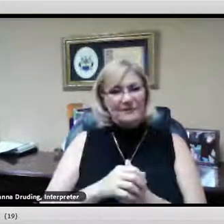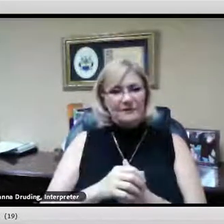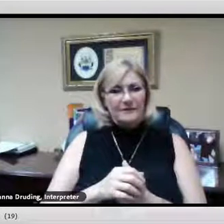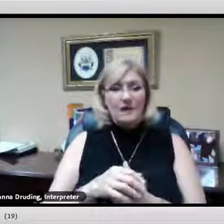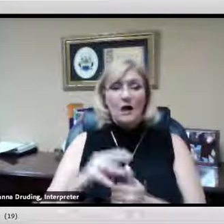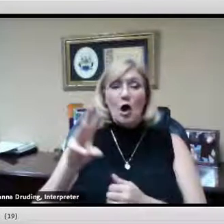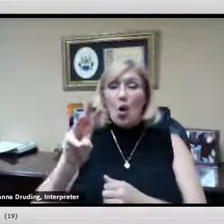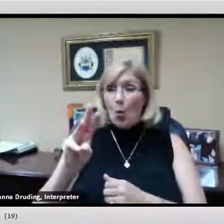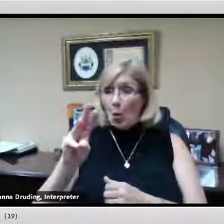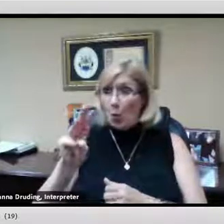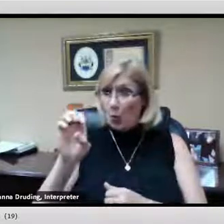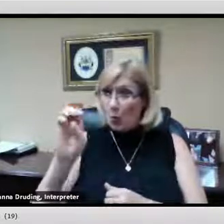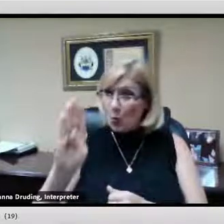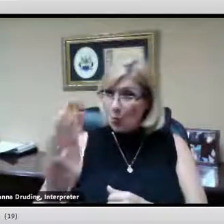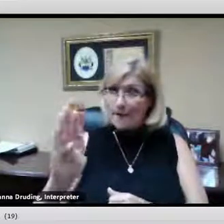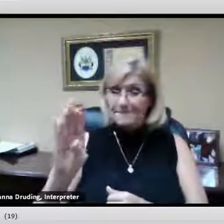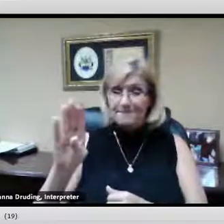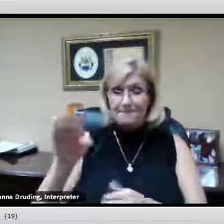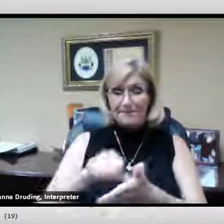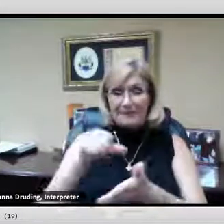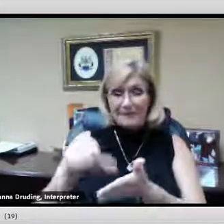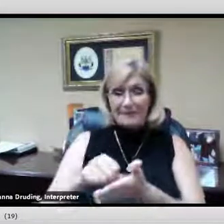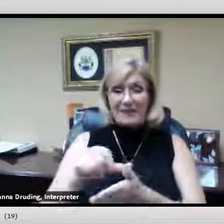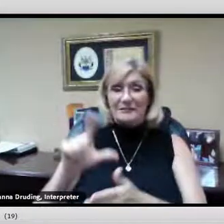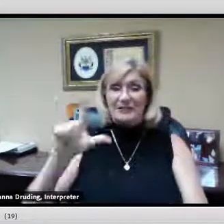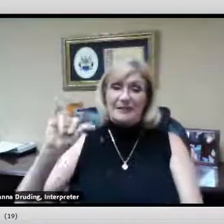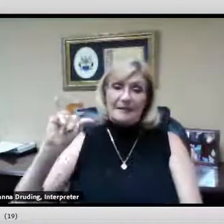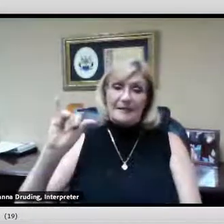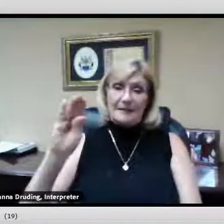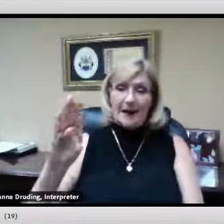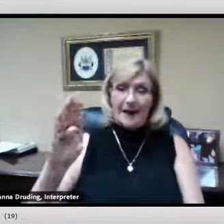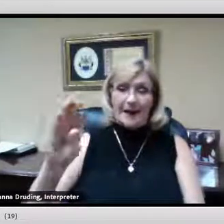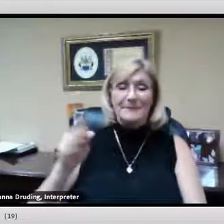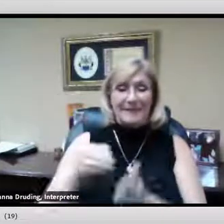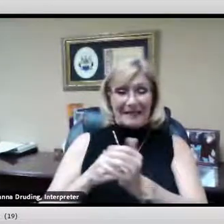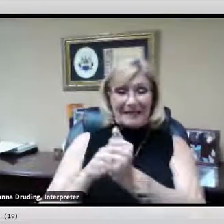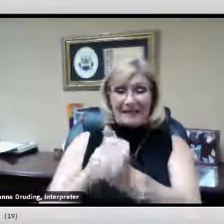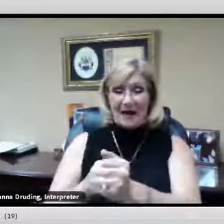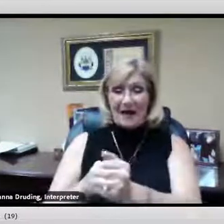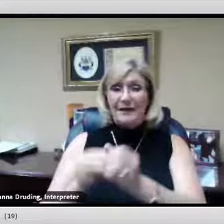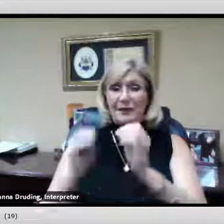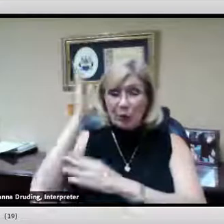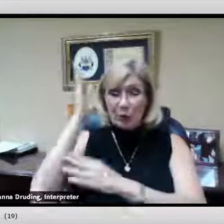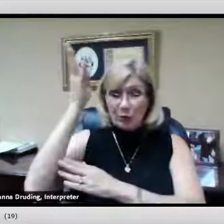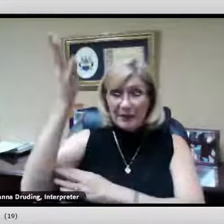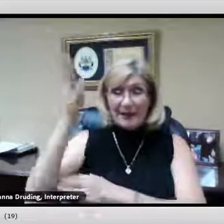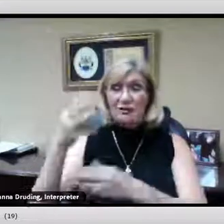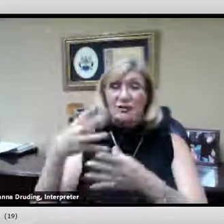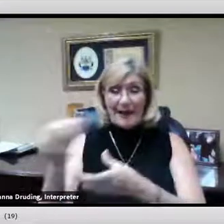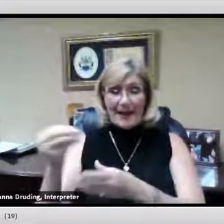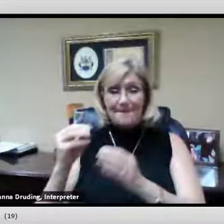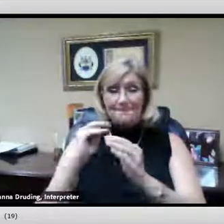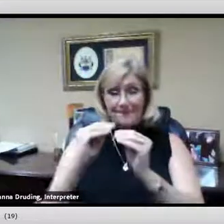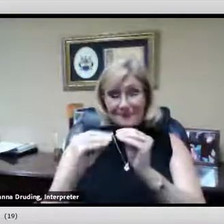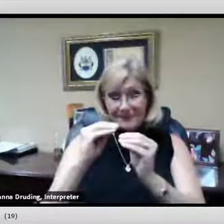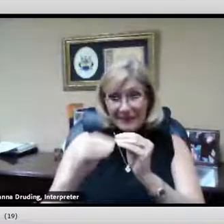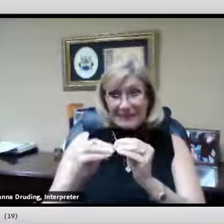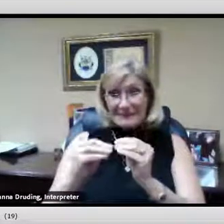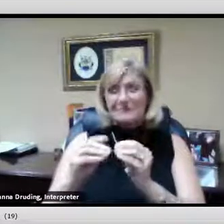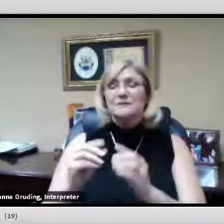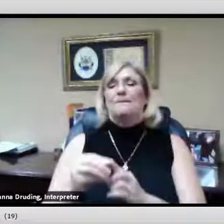Web page and LibGuide or LibGuide creation and maintenance is something that a lot of systems librarians do, especially in academic